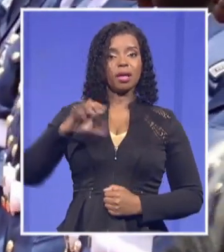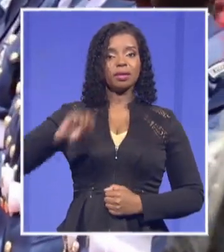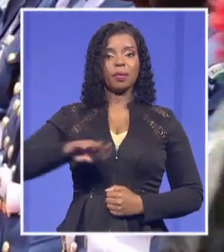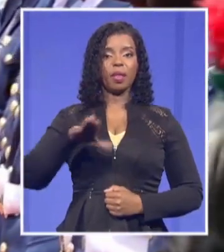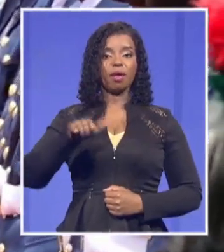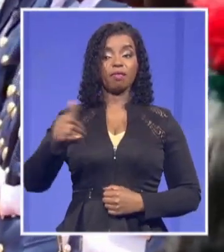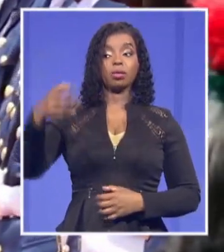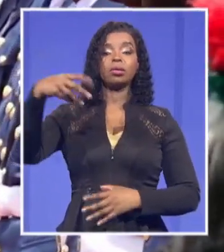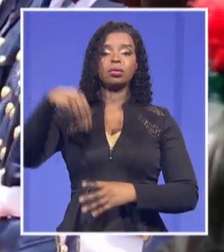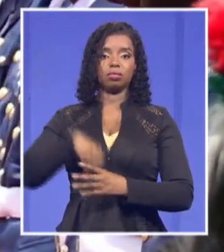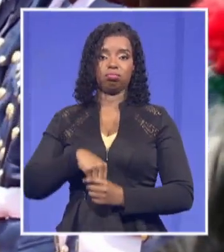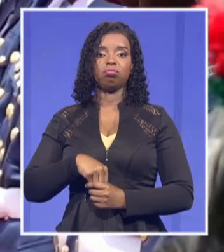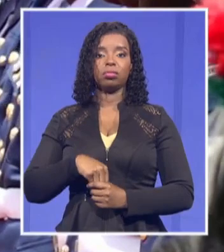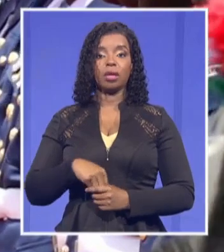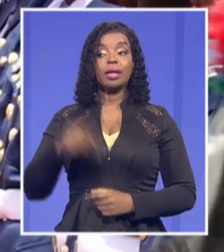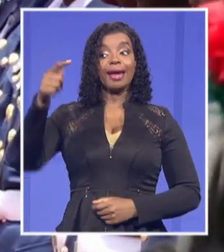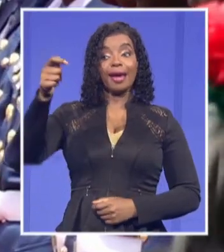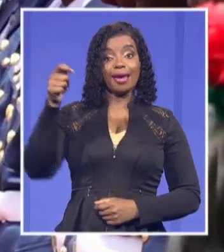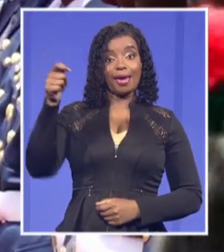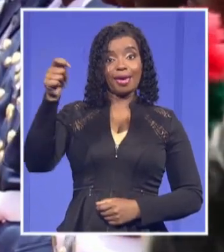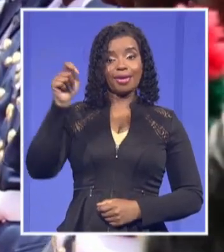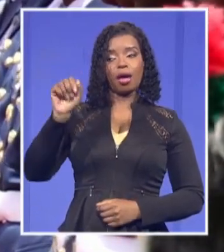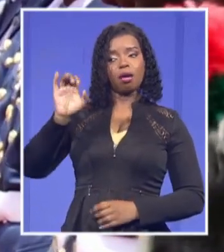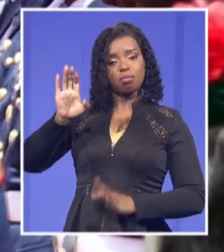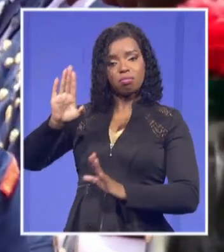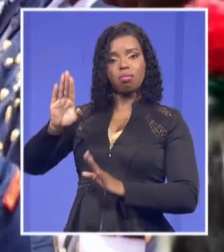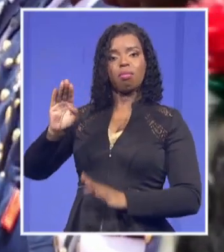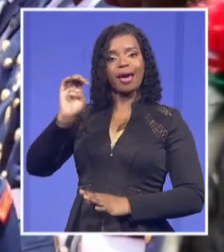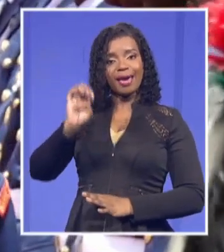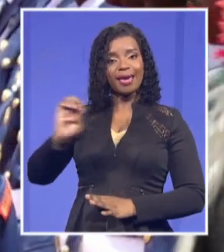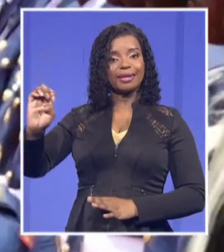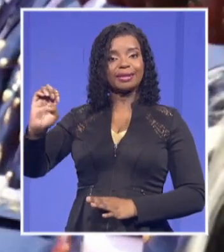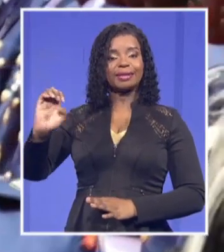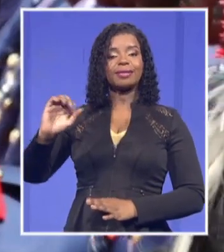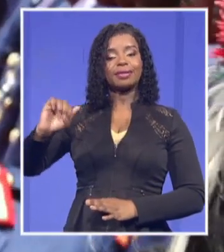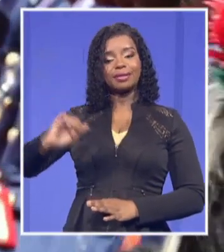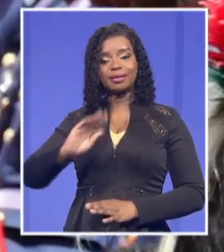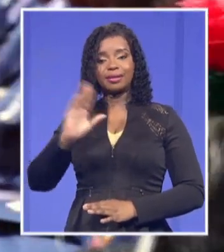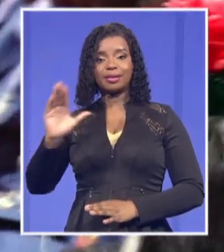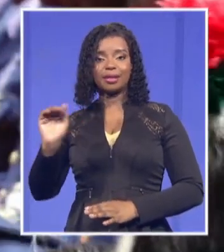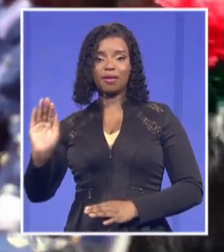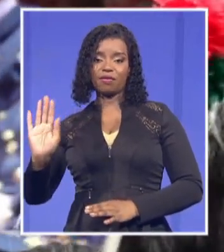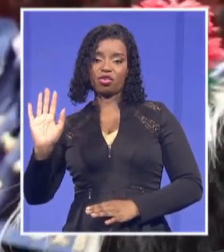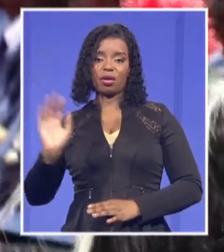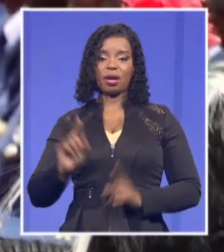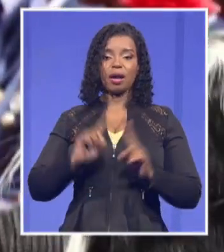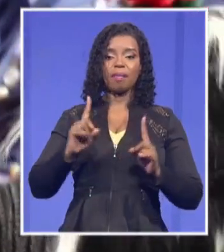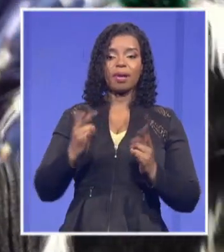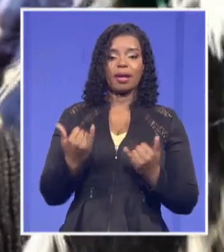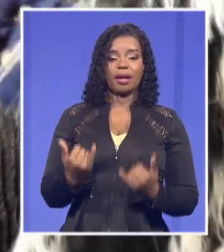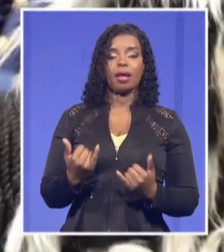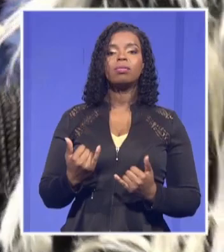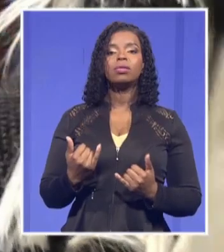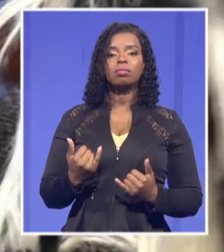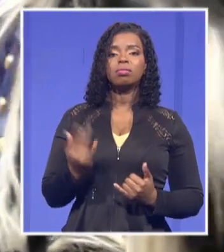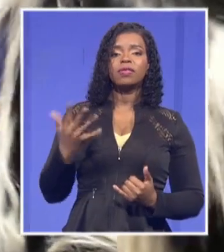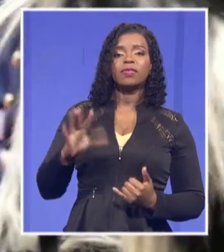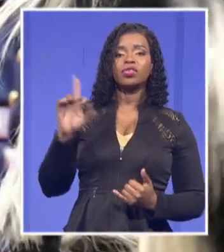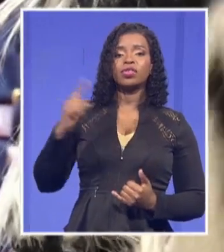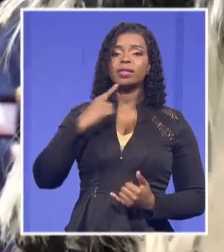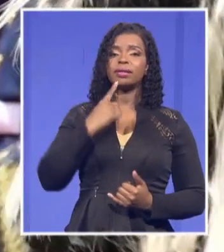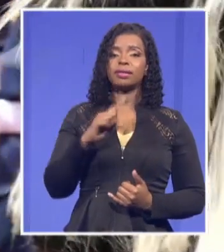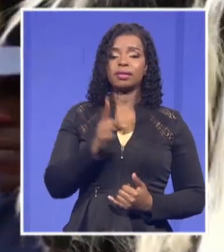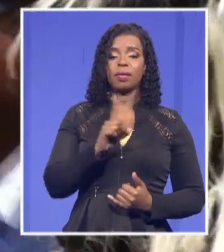is part of the East Africa, and it is not fingered in the conflict in the Great Lakes region. Therefore, they can share